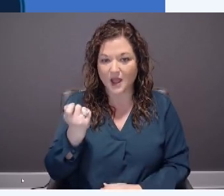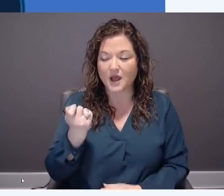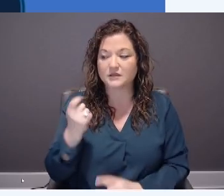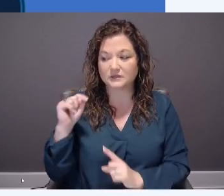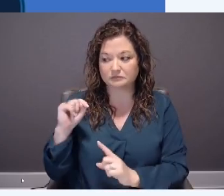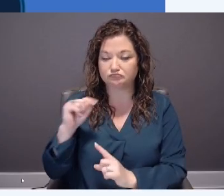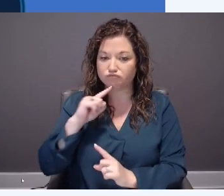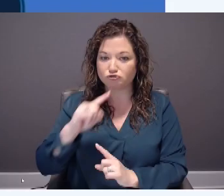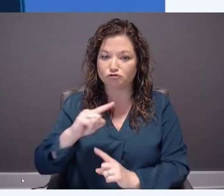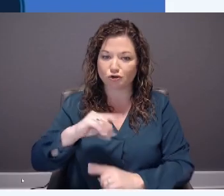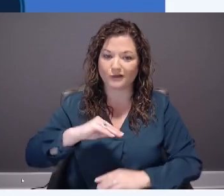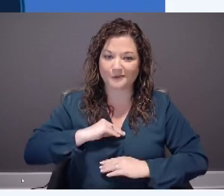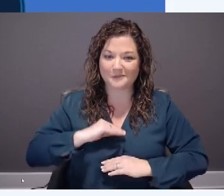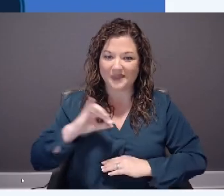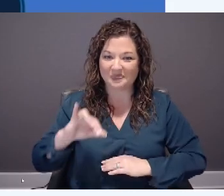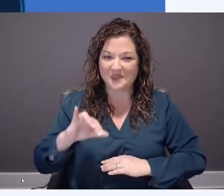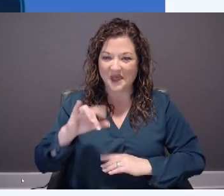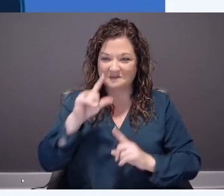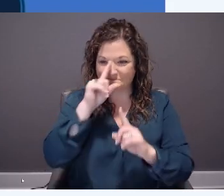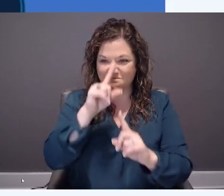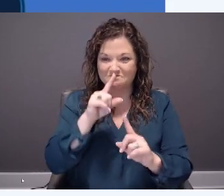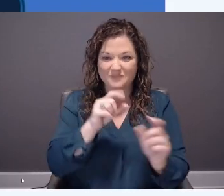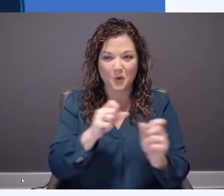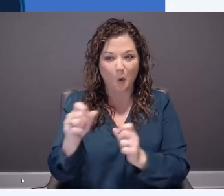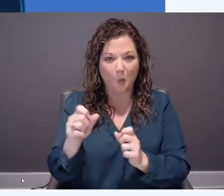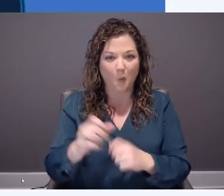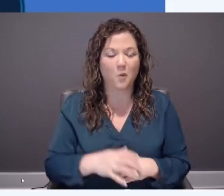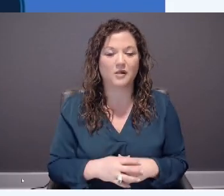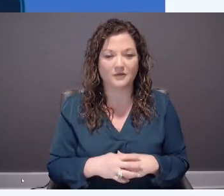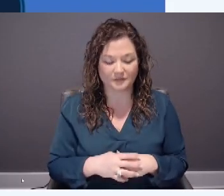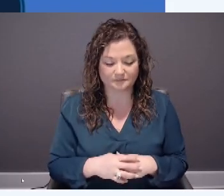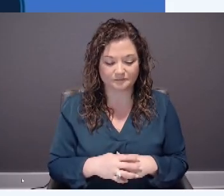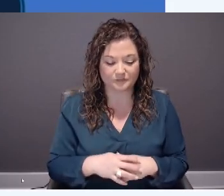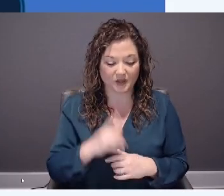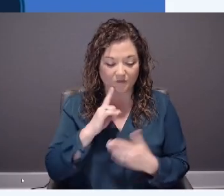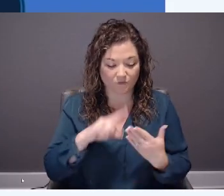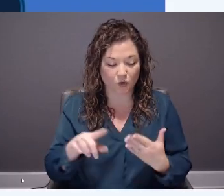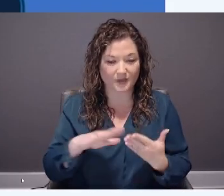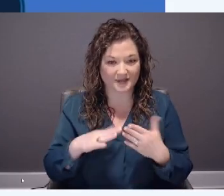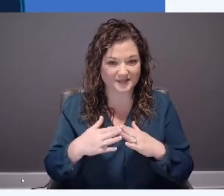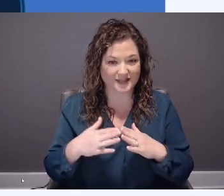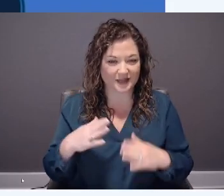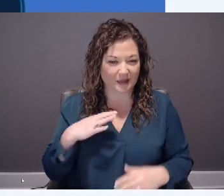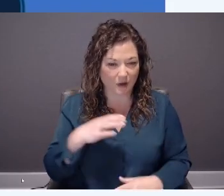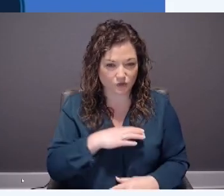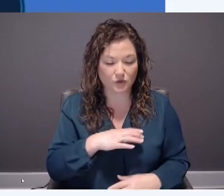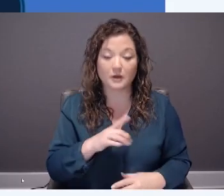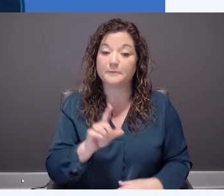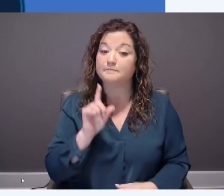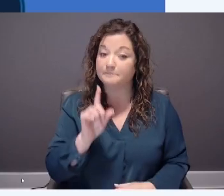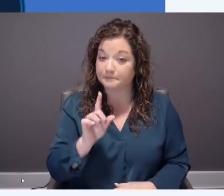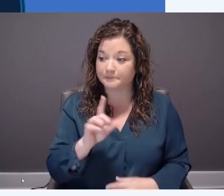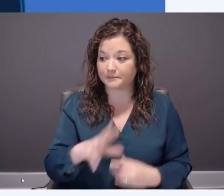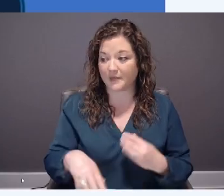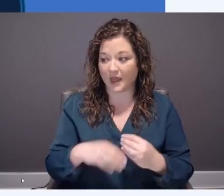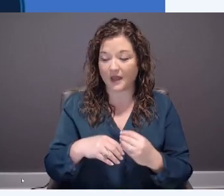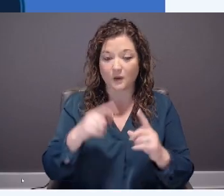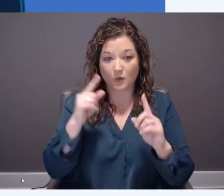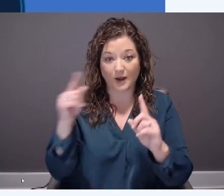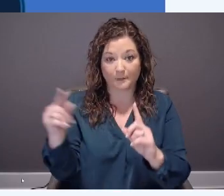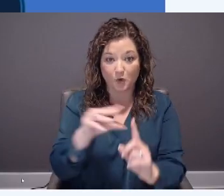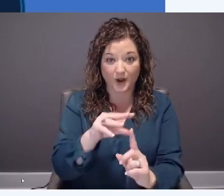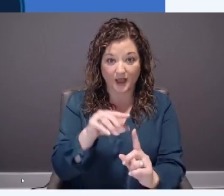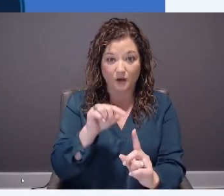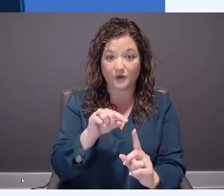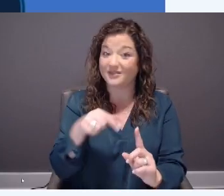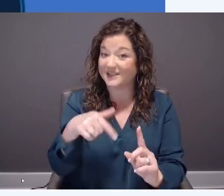satisfies that strategic goal for the city council. But I definitely want to point out that this grant